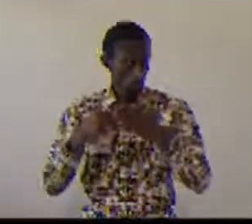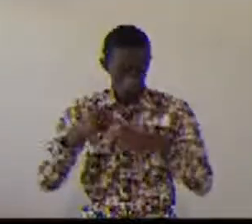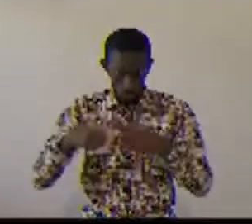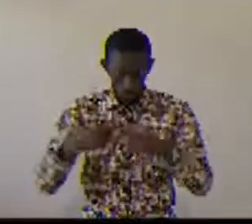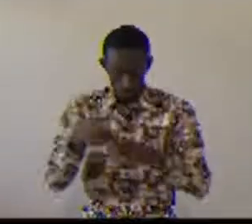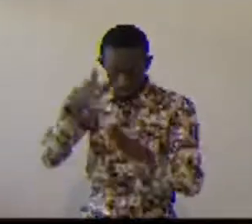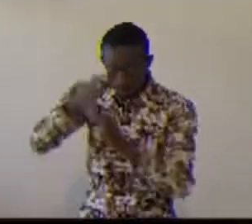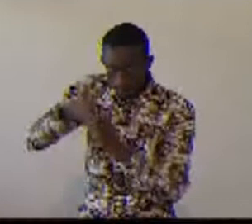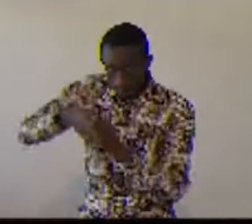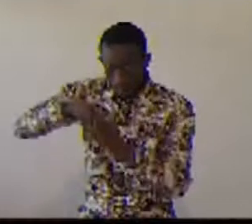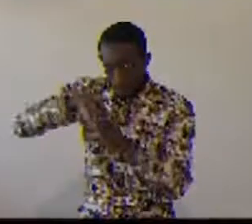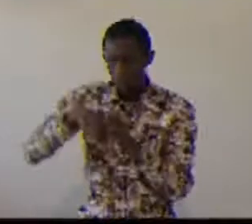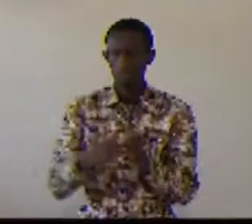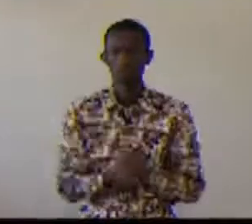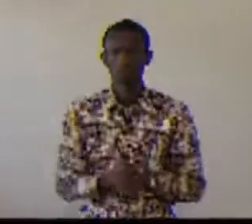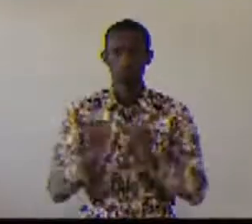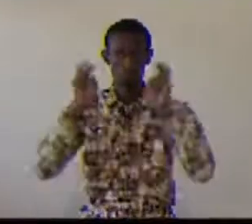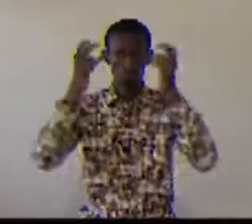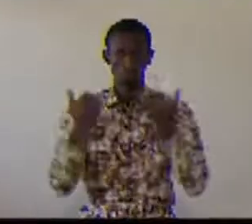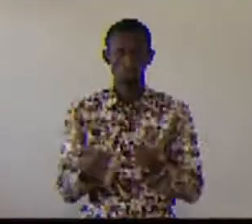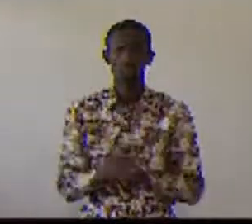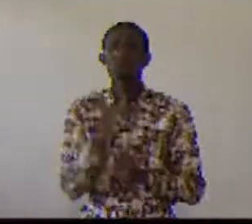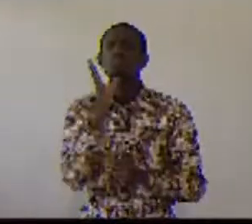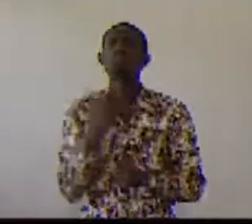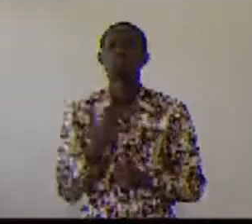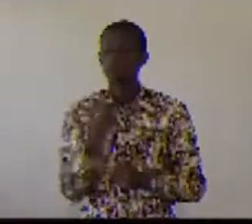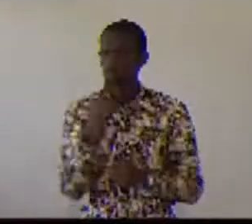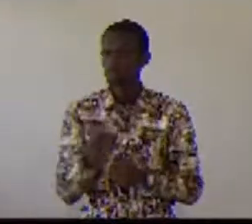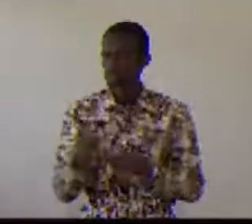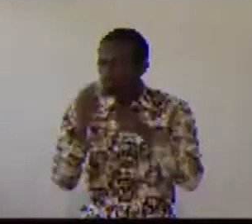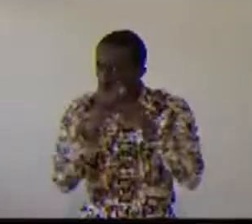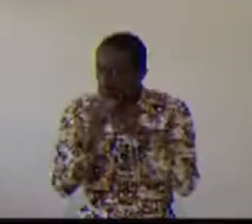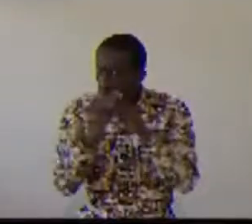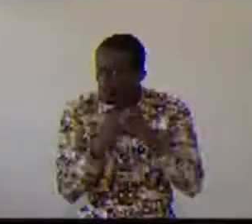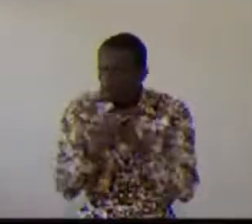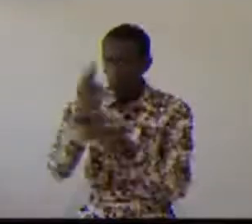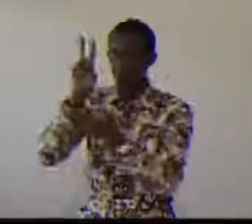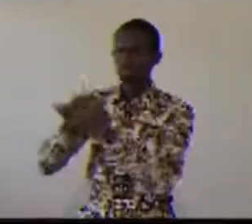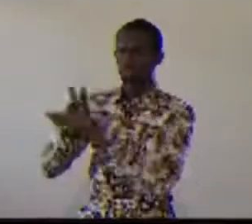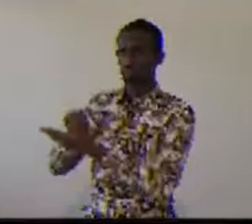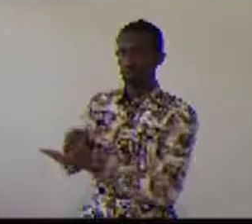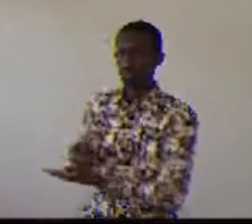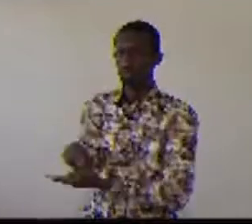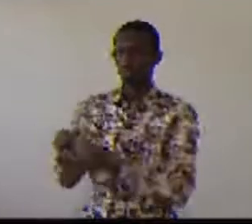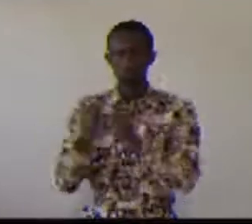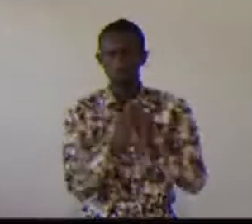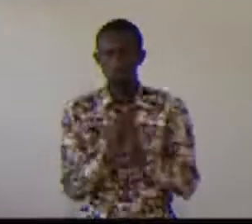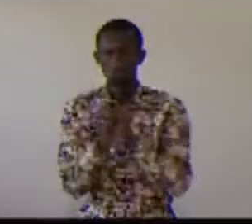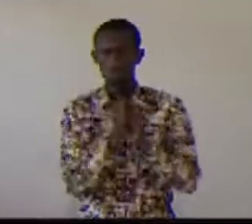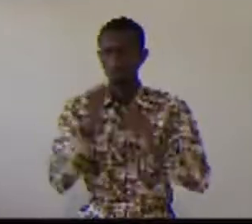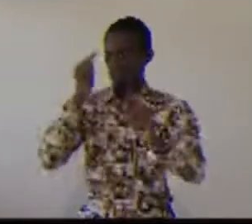today's lesson, I want you to be careful and we read together the objectives of our